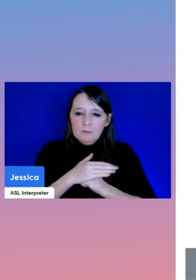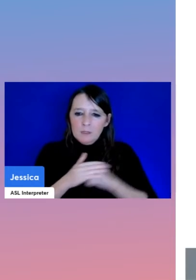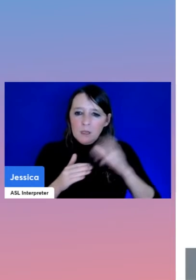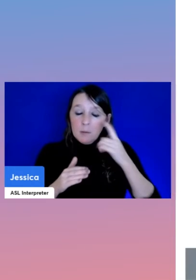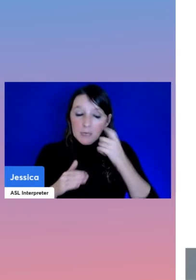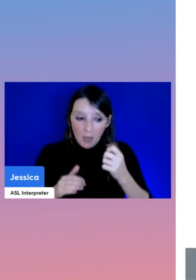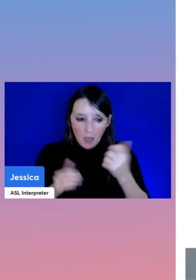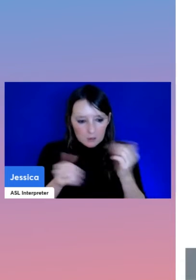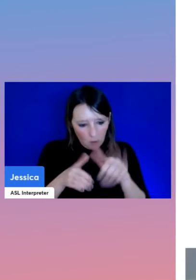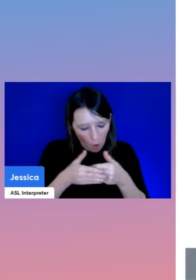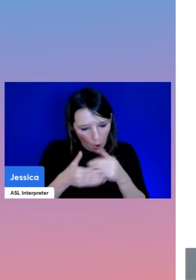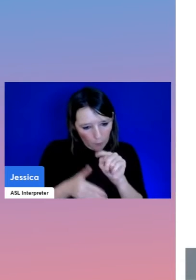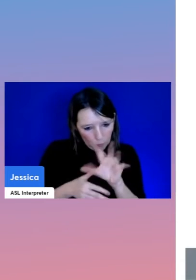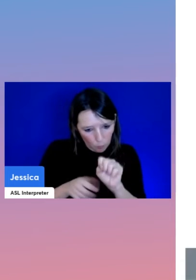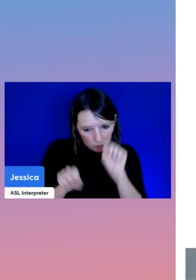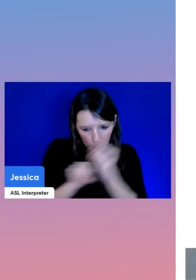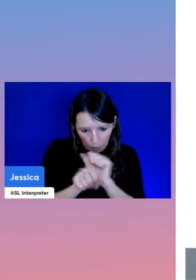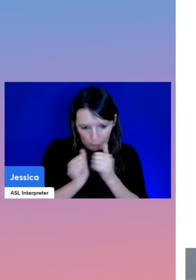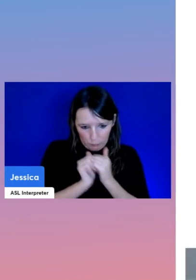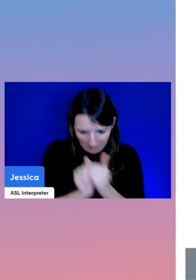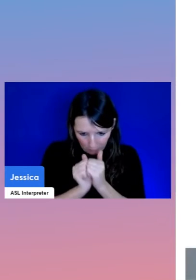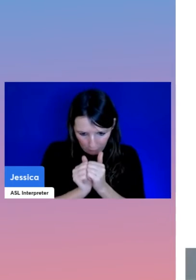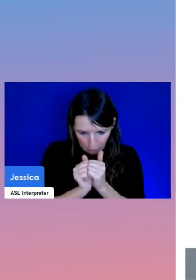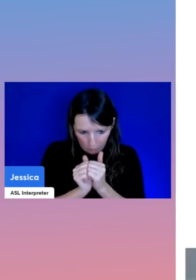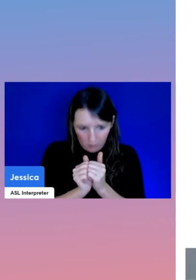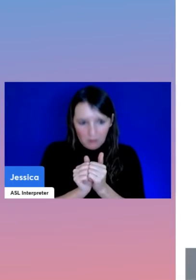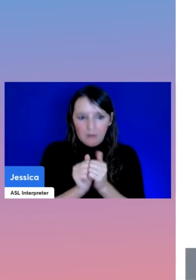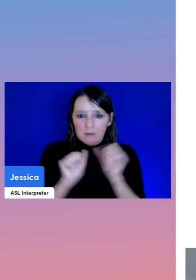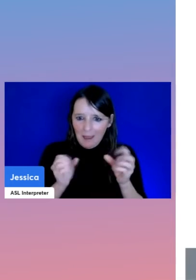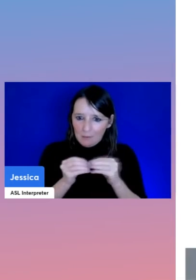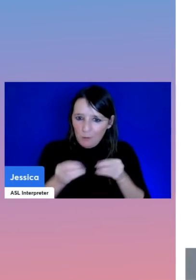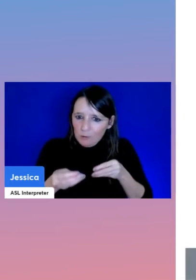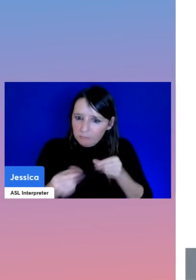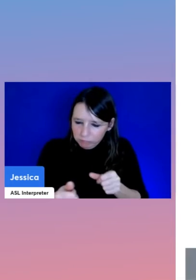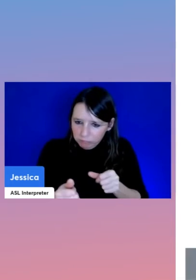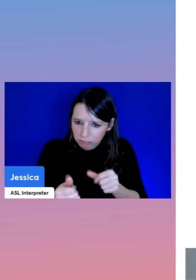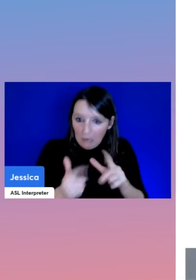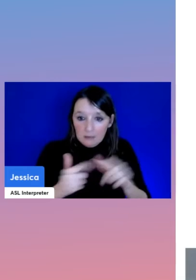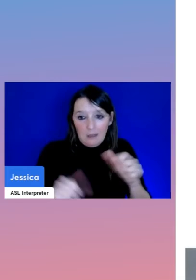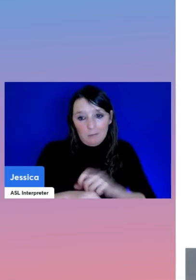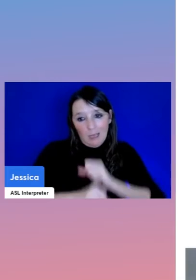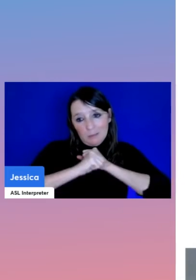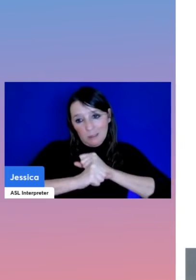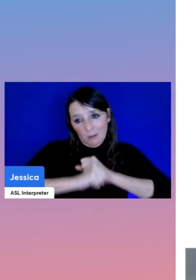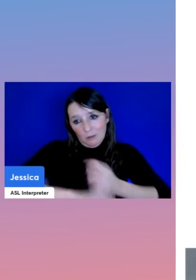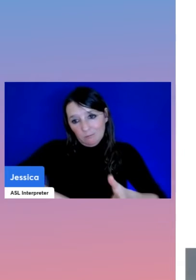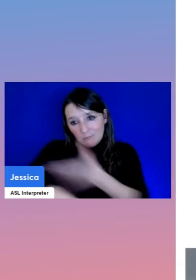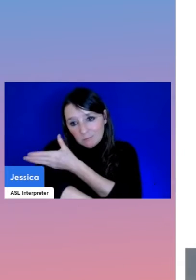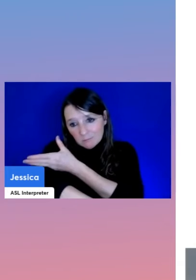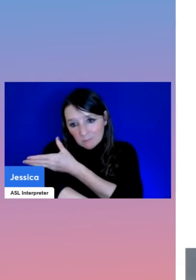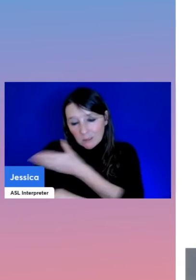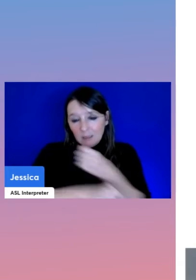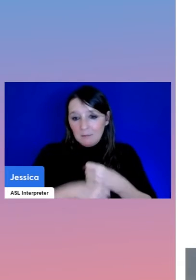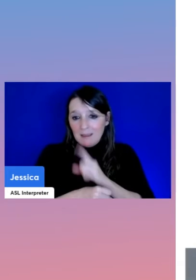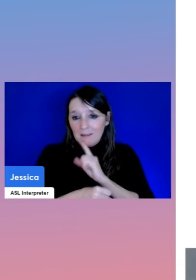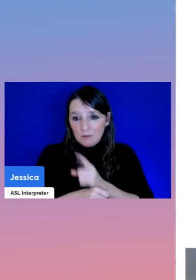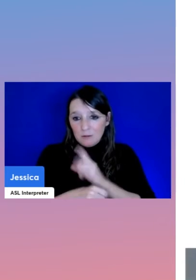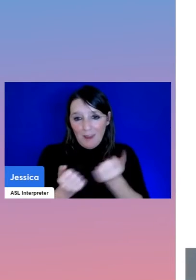a more cohesive security infrastructure, ensuring that all components work in